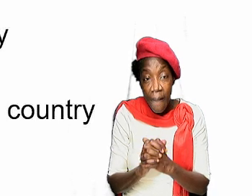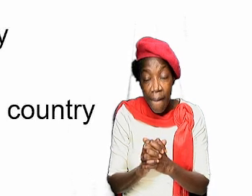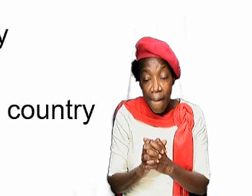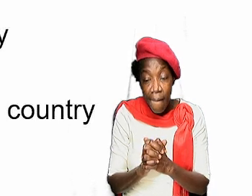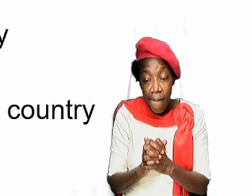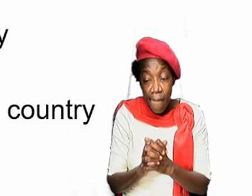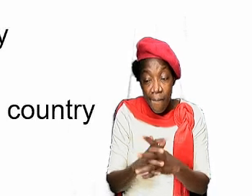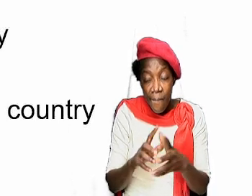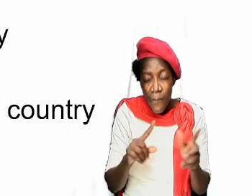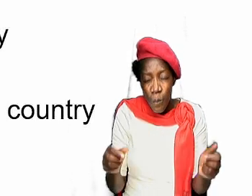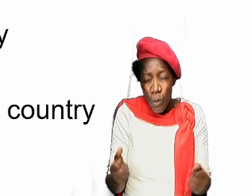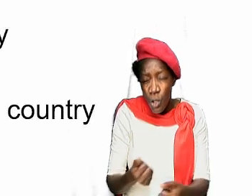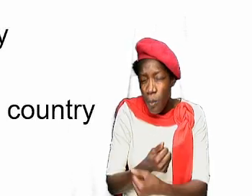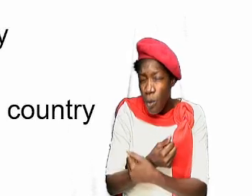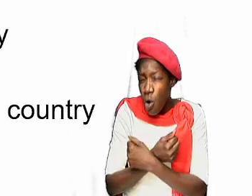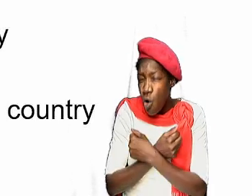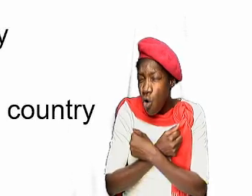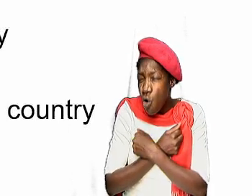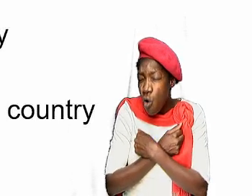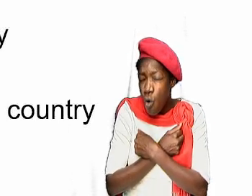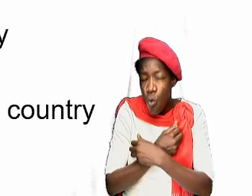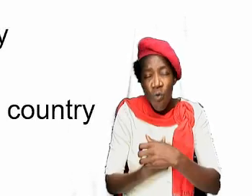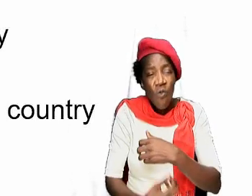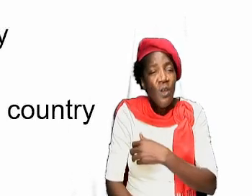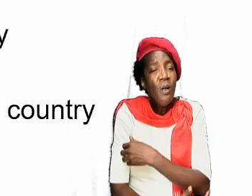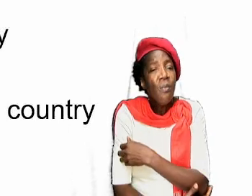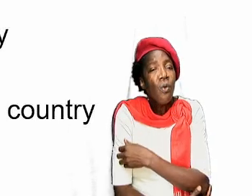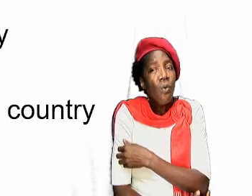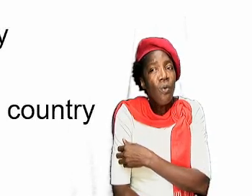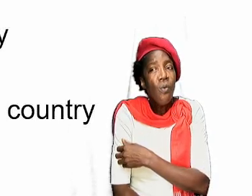But he loved this country.